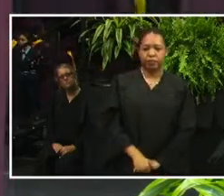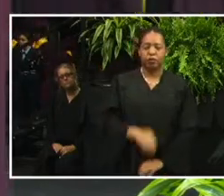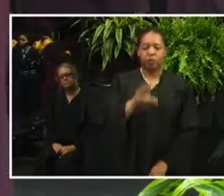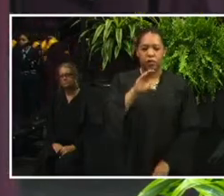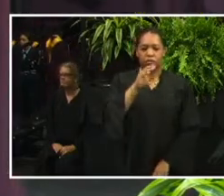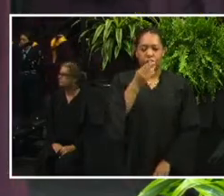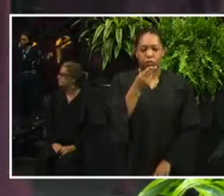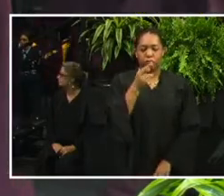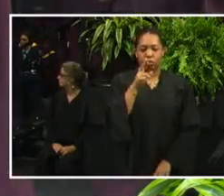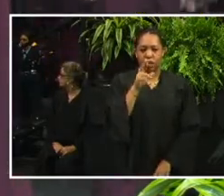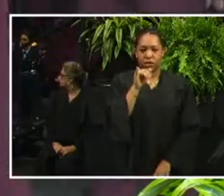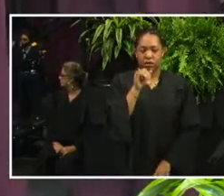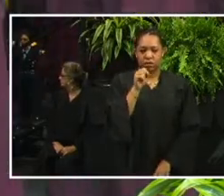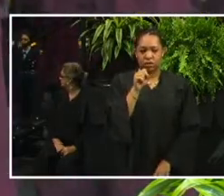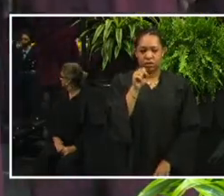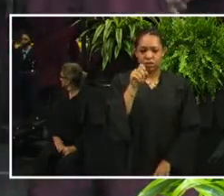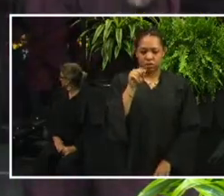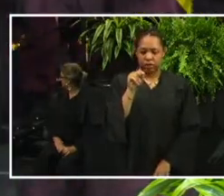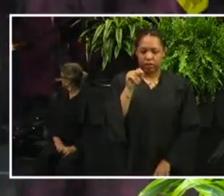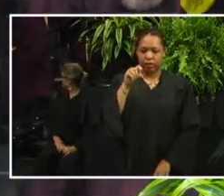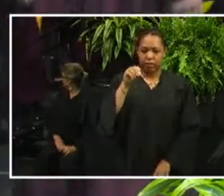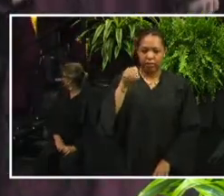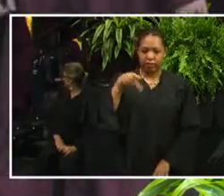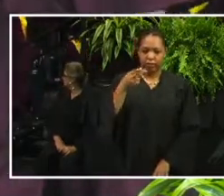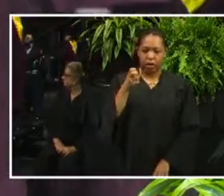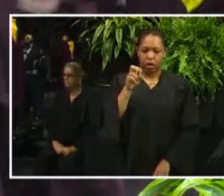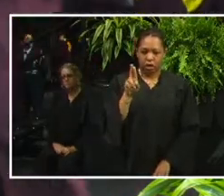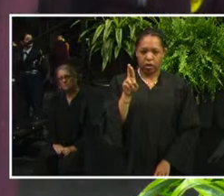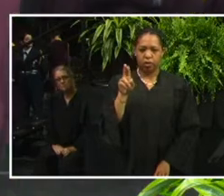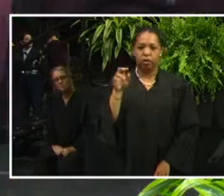Christopher Alexis Magana.